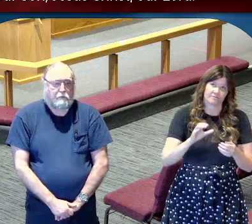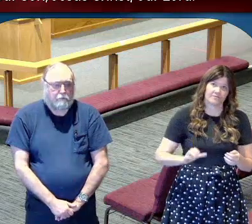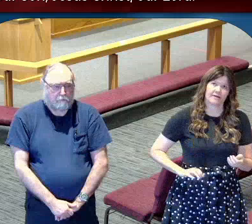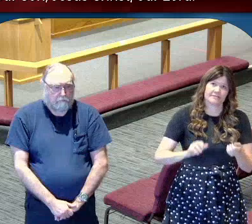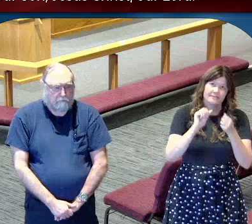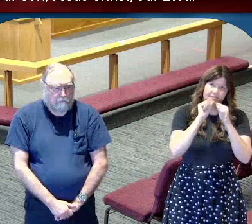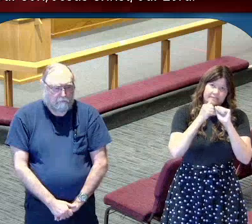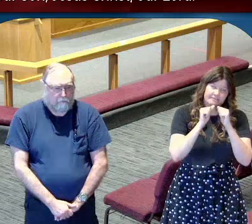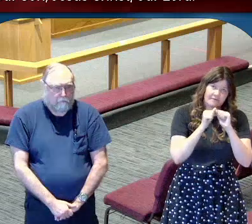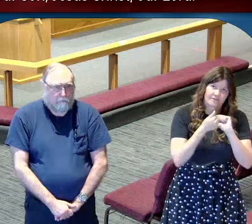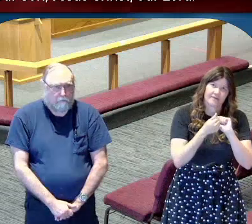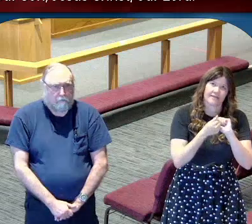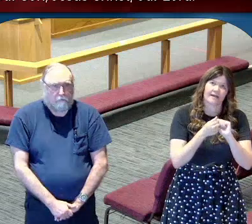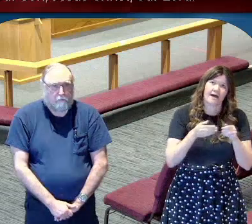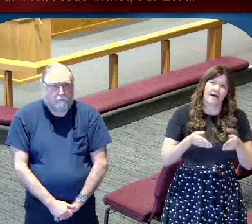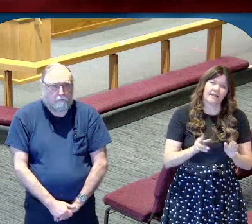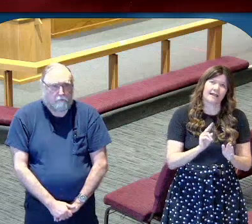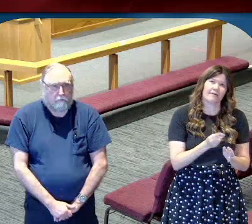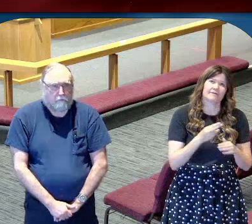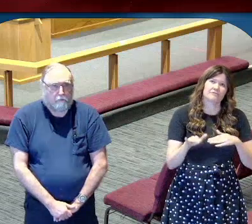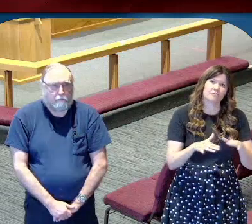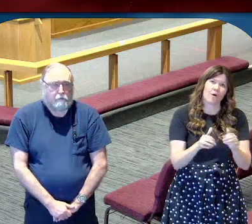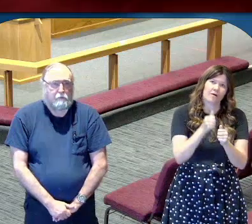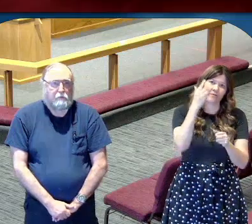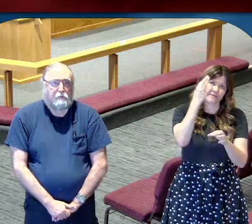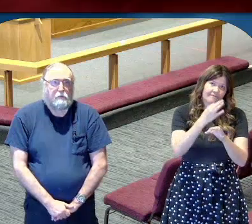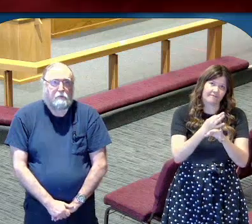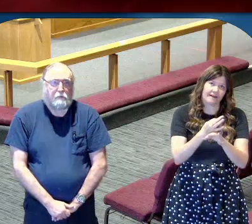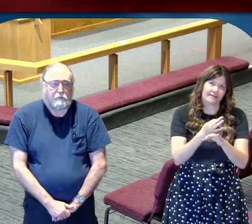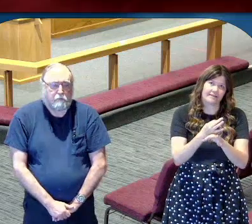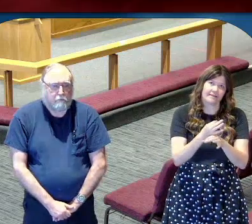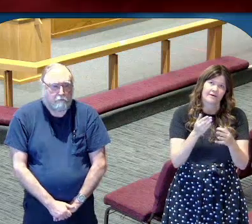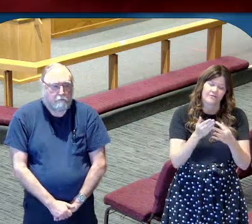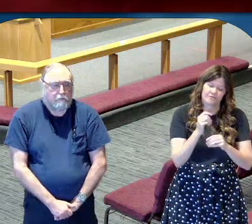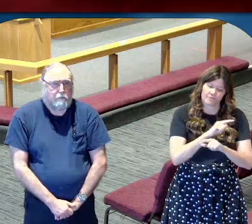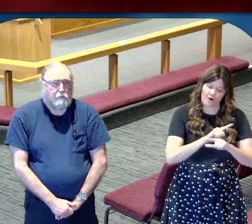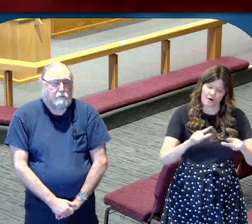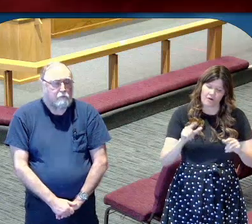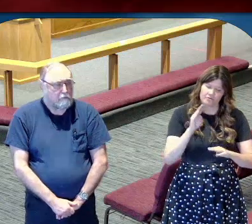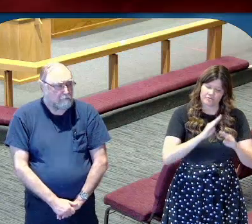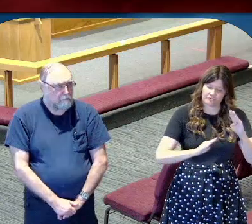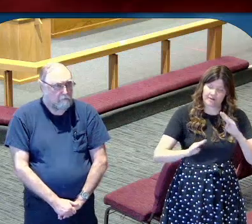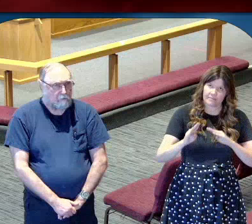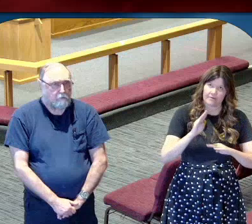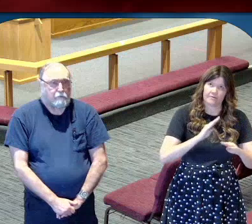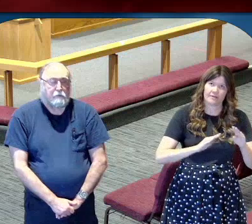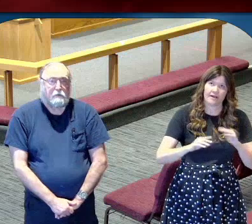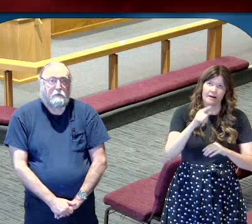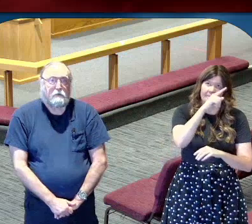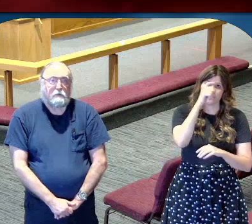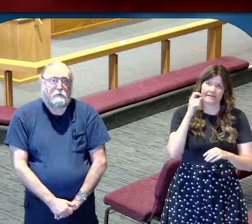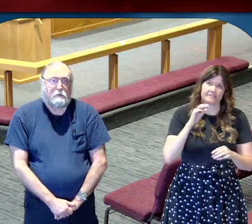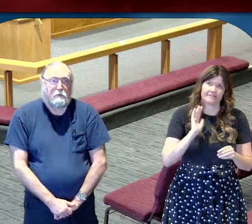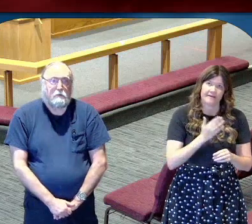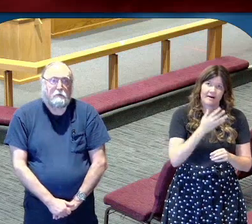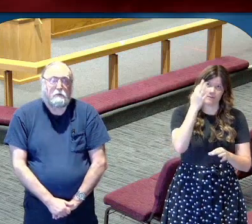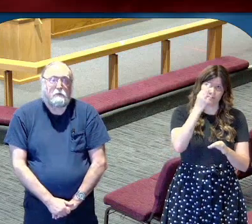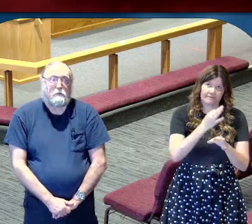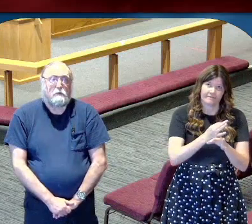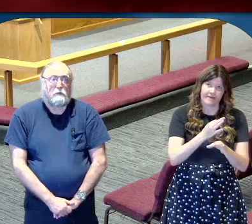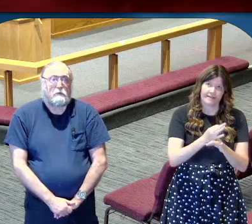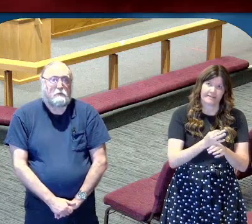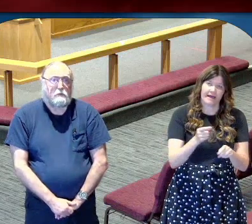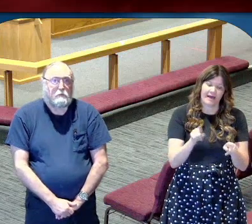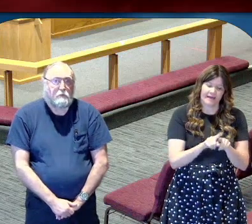Lord. Enable us to walk by faith, enduring all trials encountered because of that faith as we